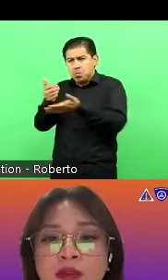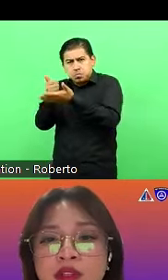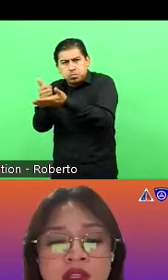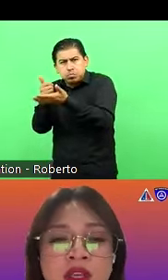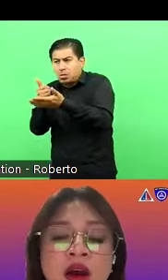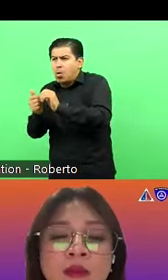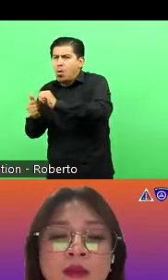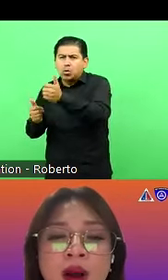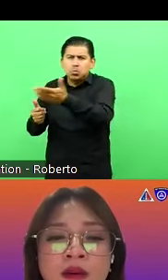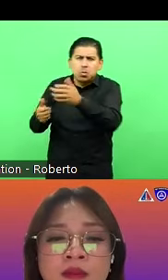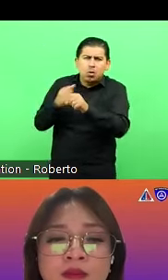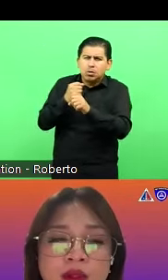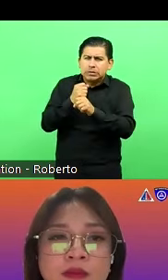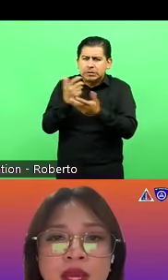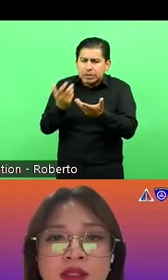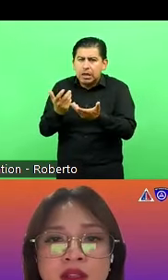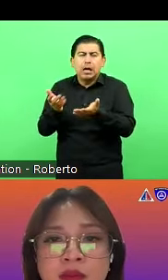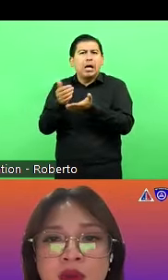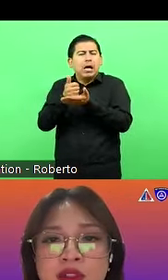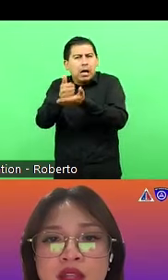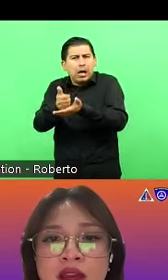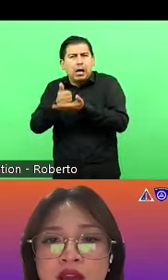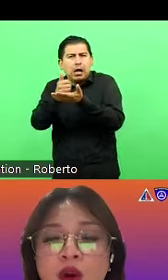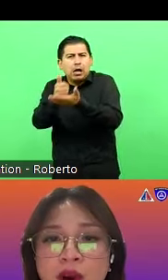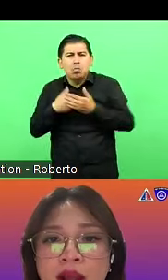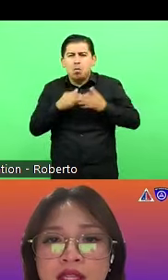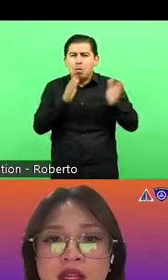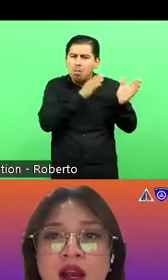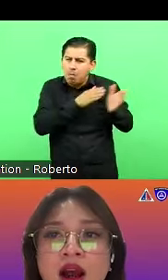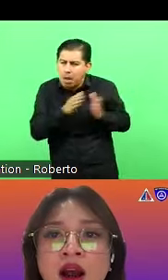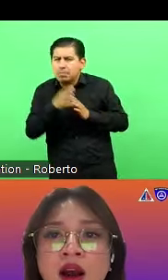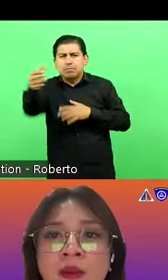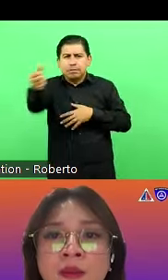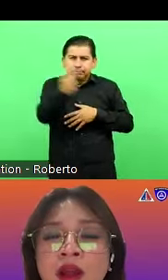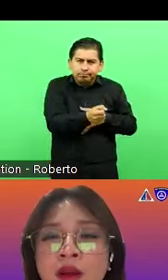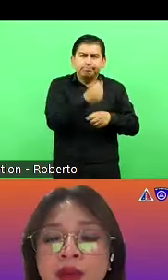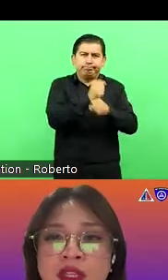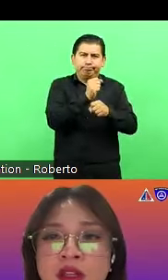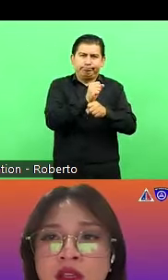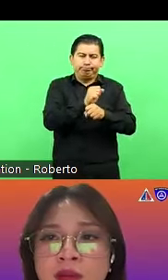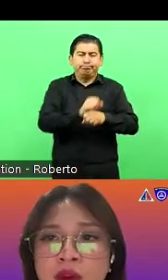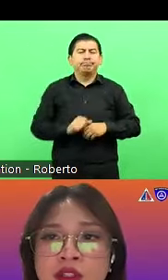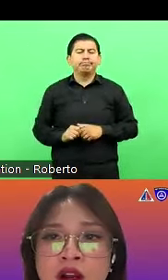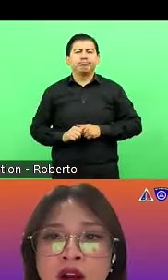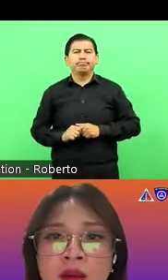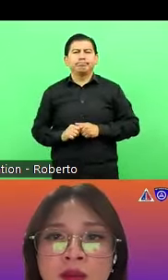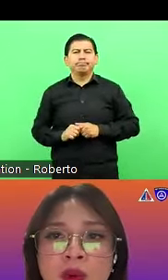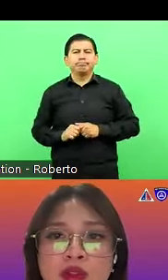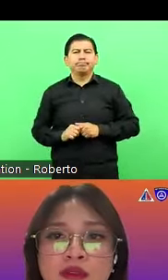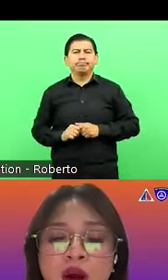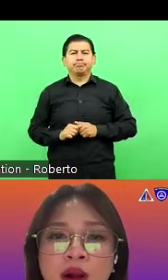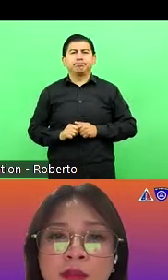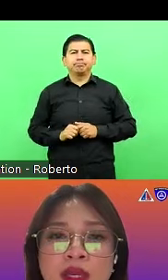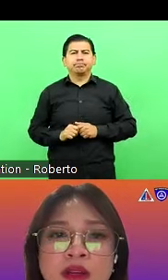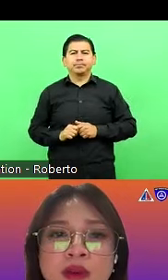our PWDs, basically because they comprise basically because